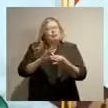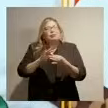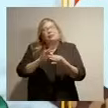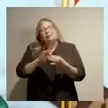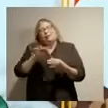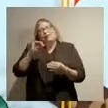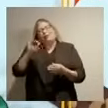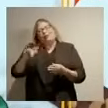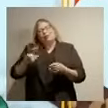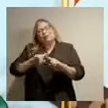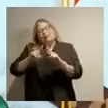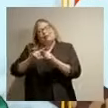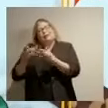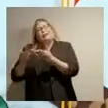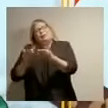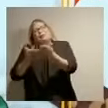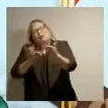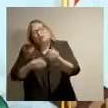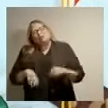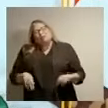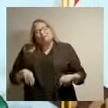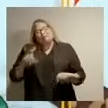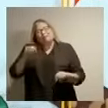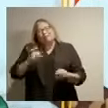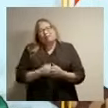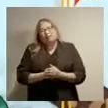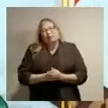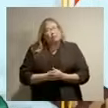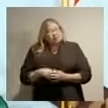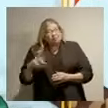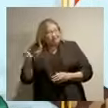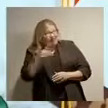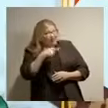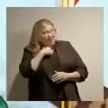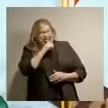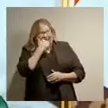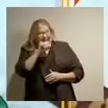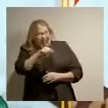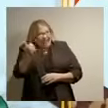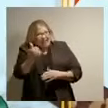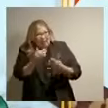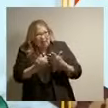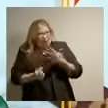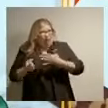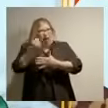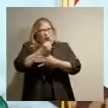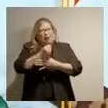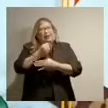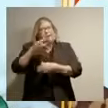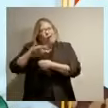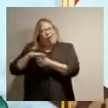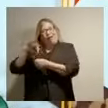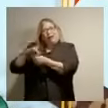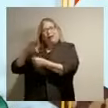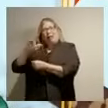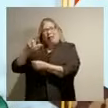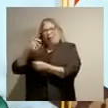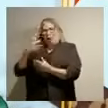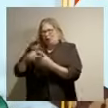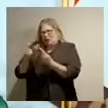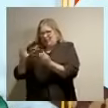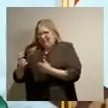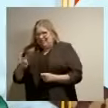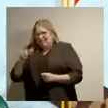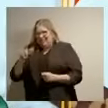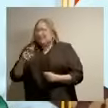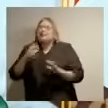around these initiatives. And stay tuned. Any priority ones you really want to get off the ballot? At peril, once again, of making the mistakes